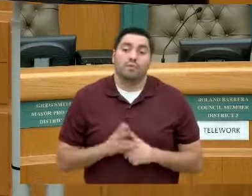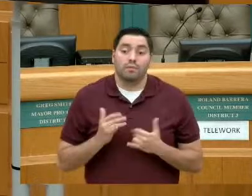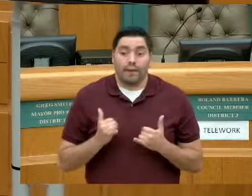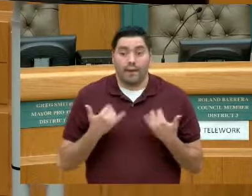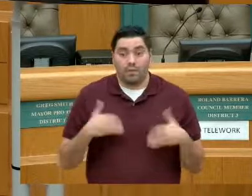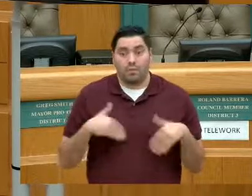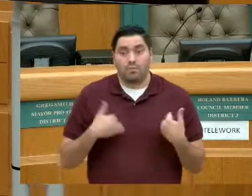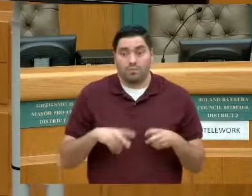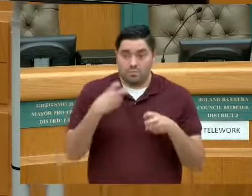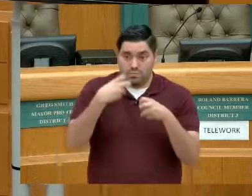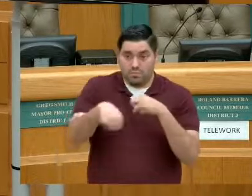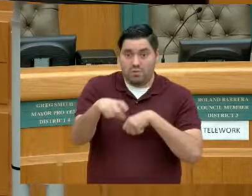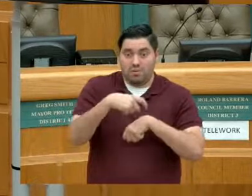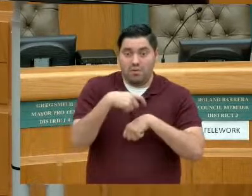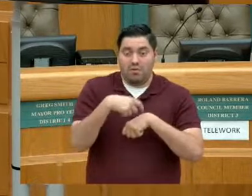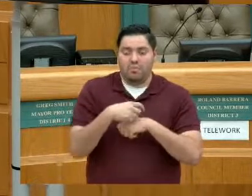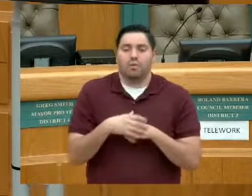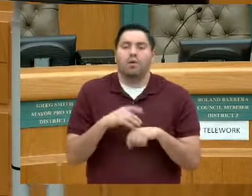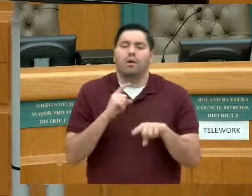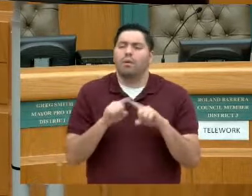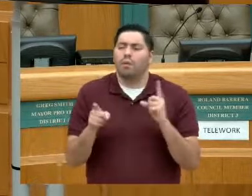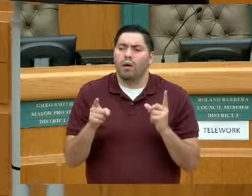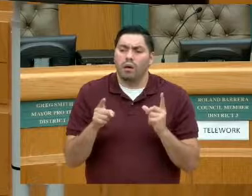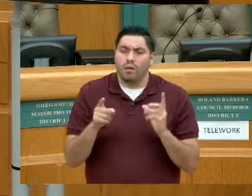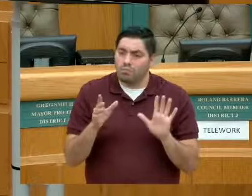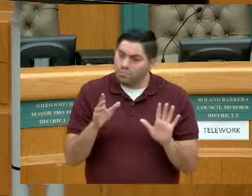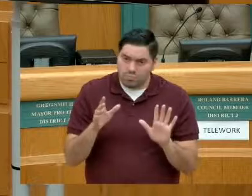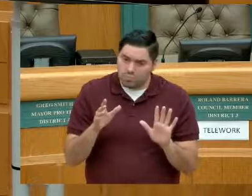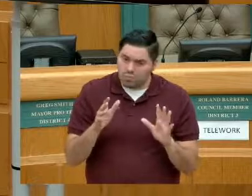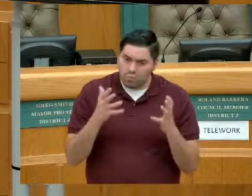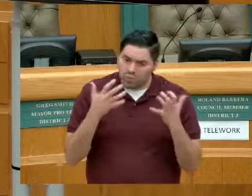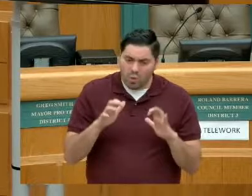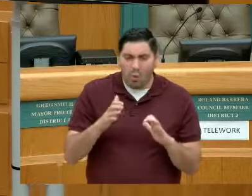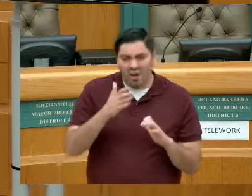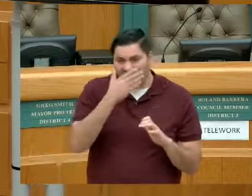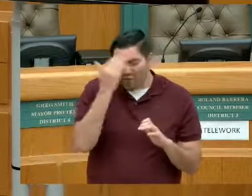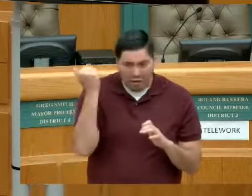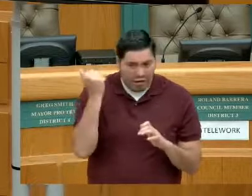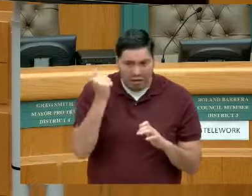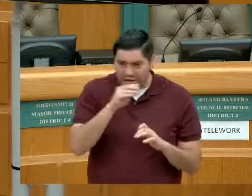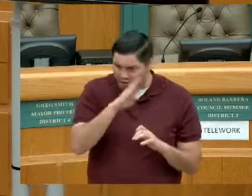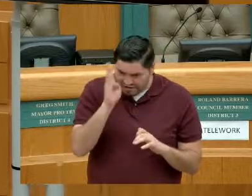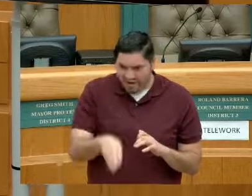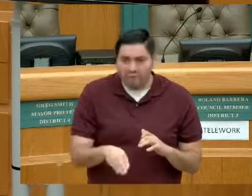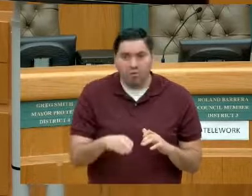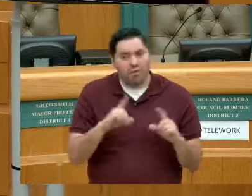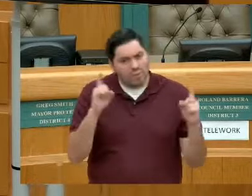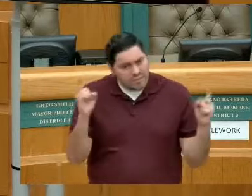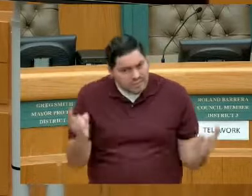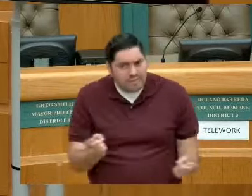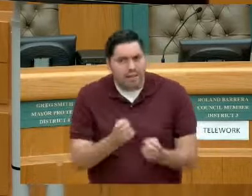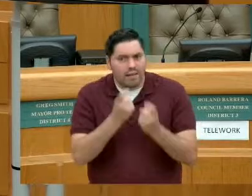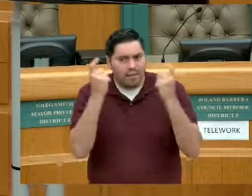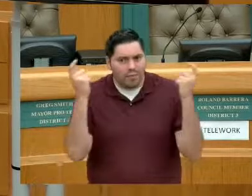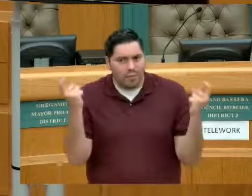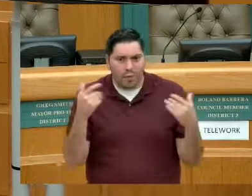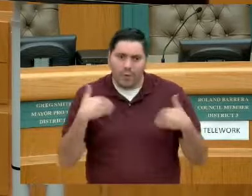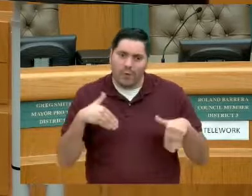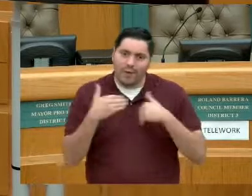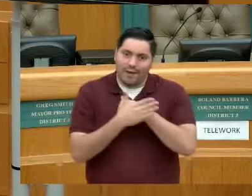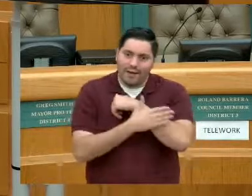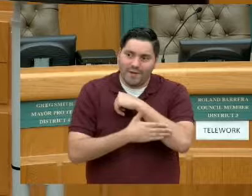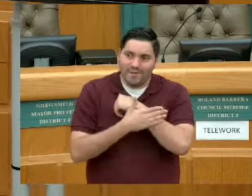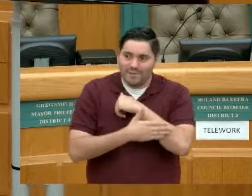there may be we're going through some rough times right now, but we cannot ever forget and